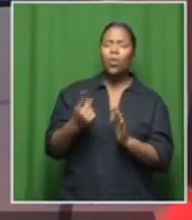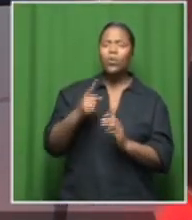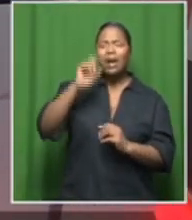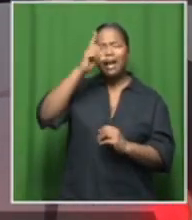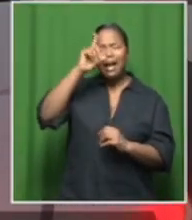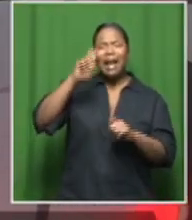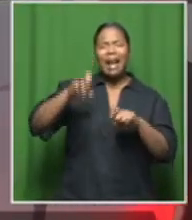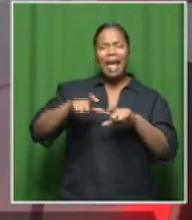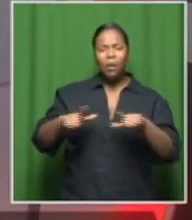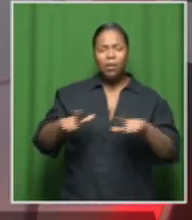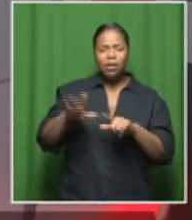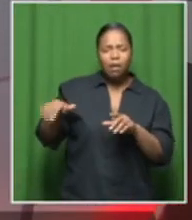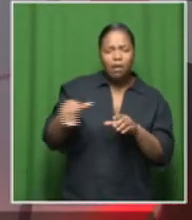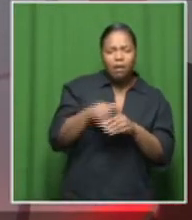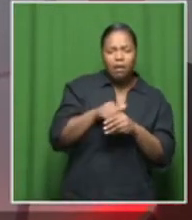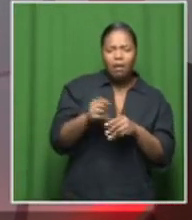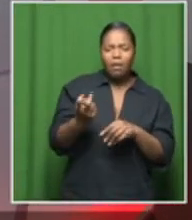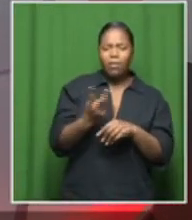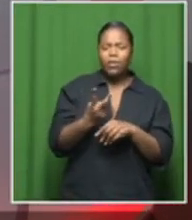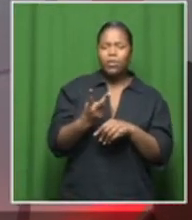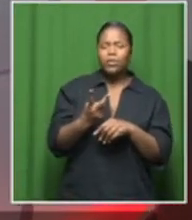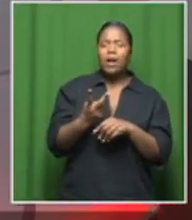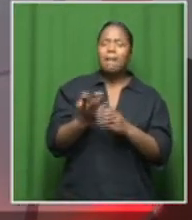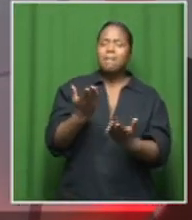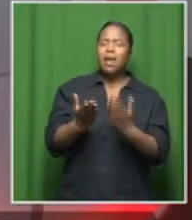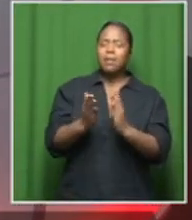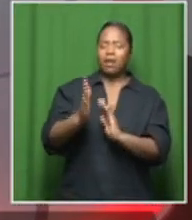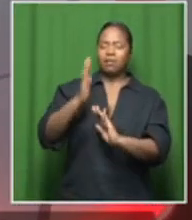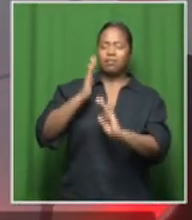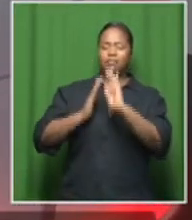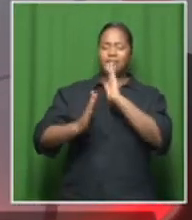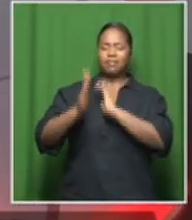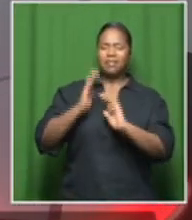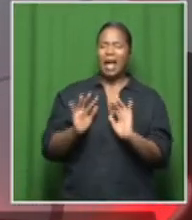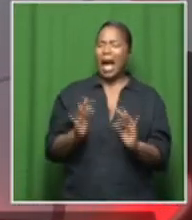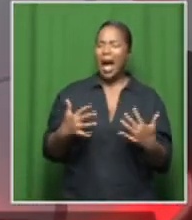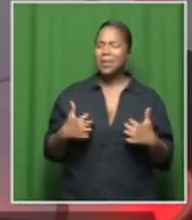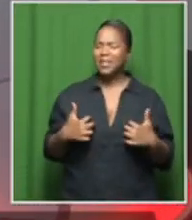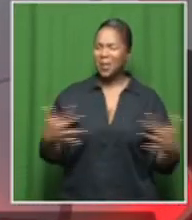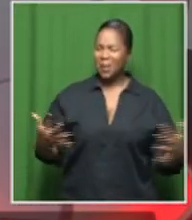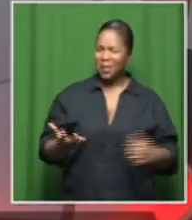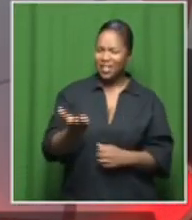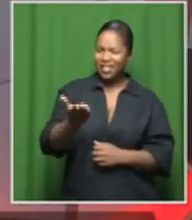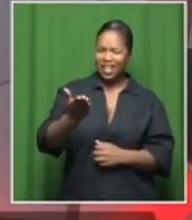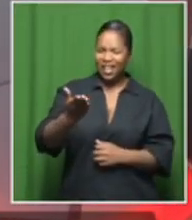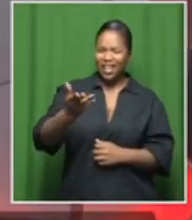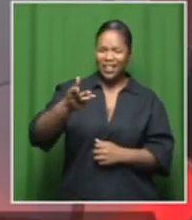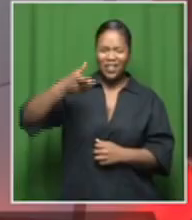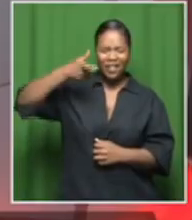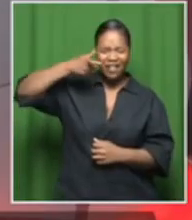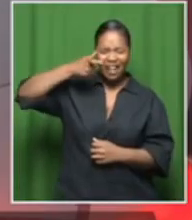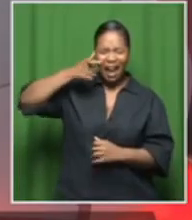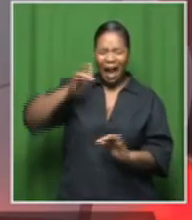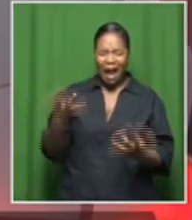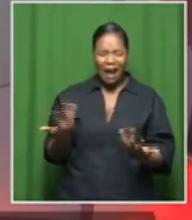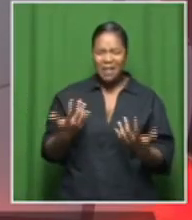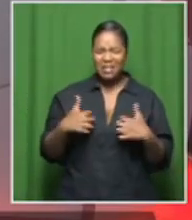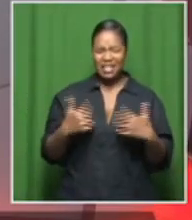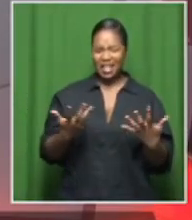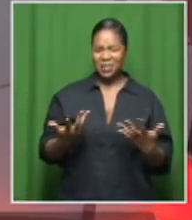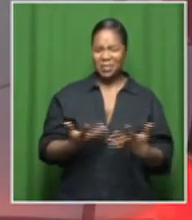combining all these elements. Perhaps we could backtrack and look at how this would have all started for you. Where did that inspiration come